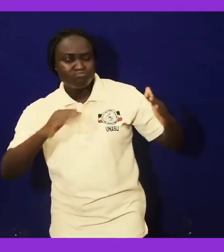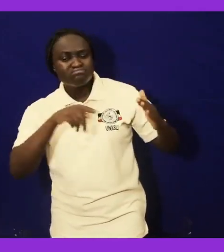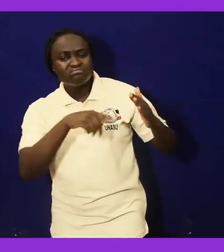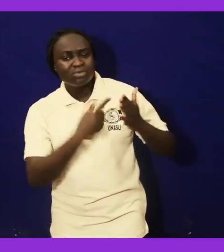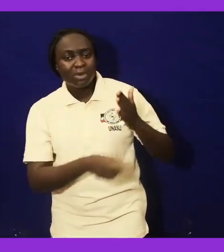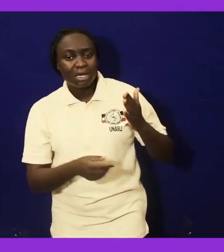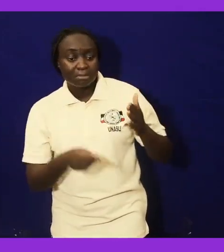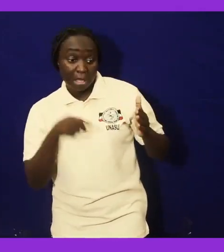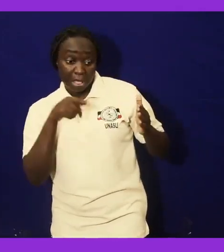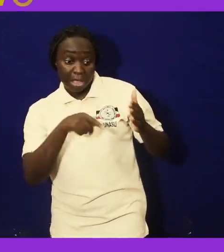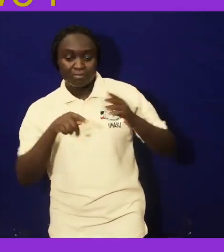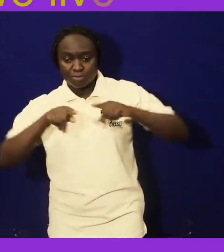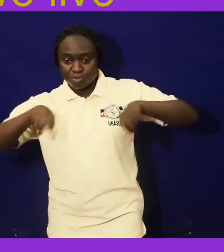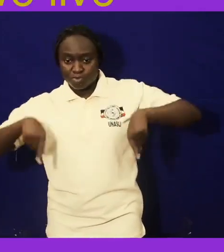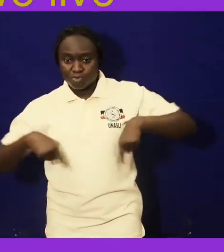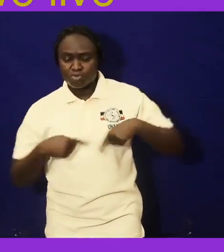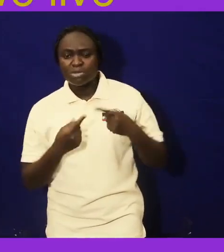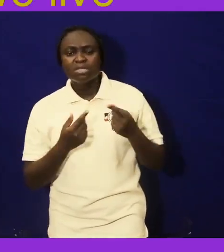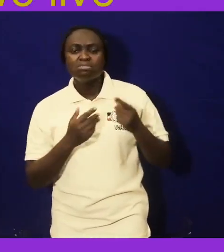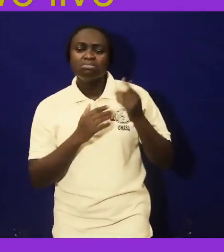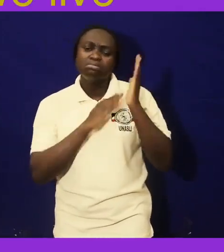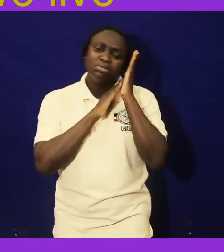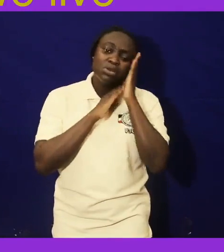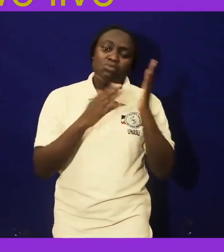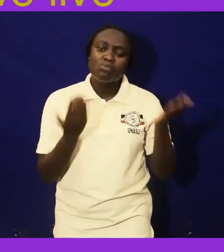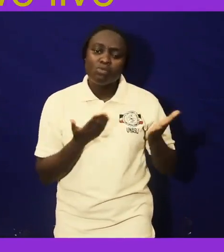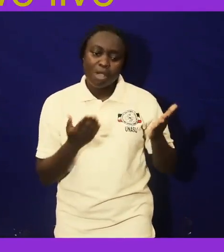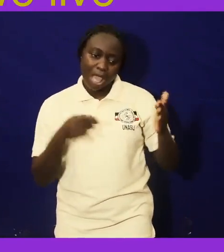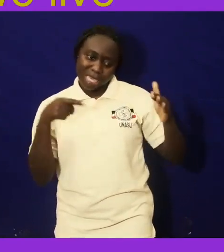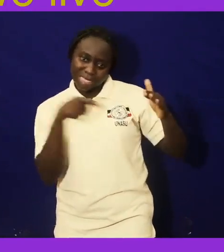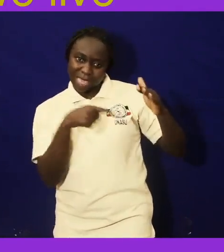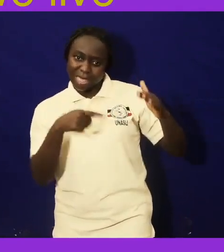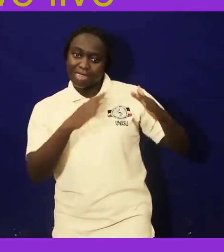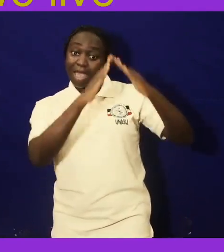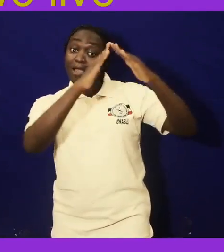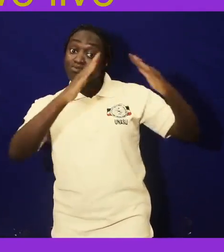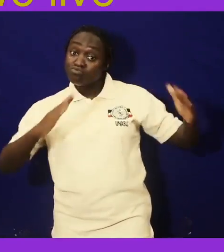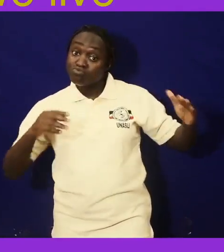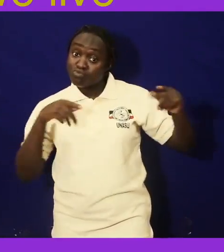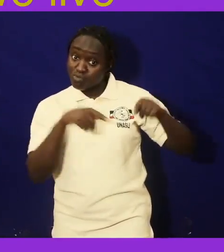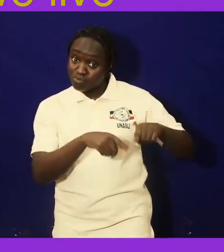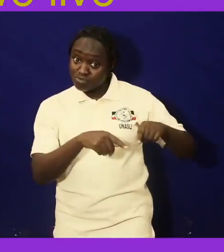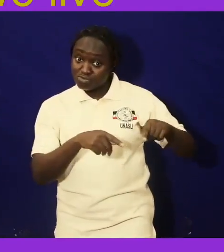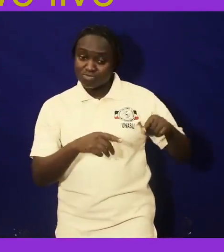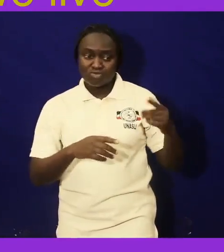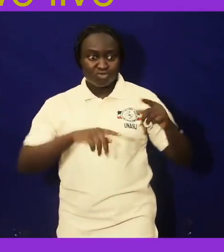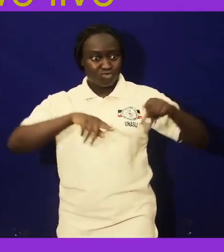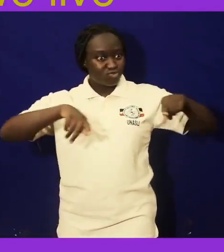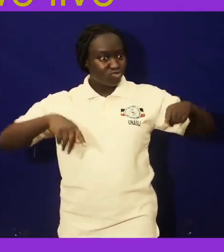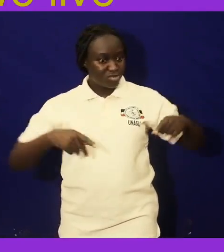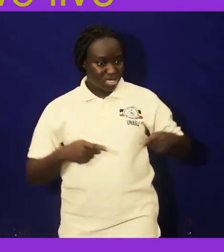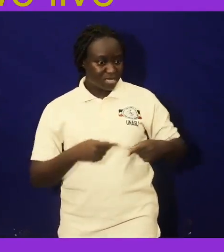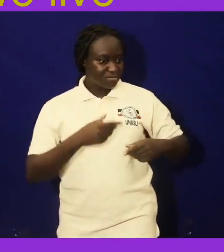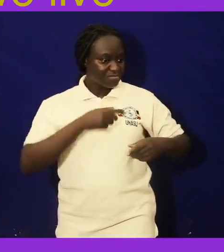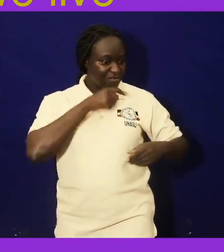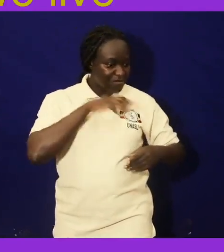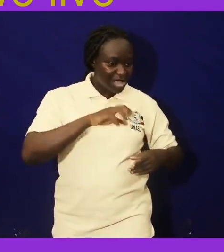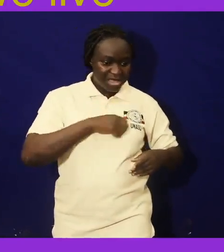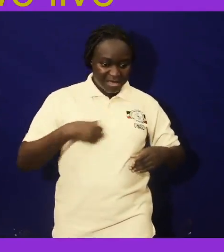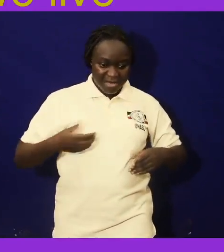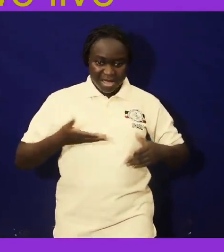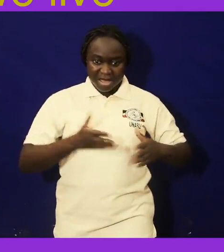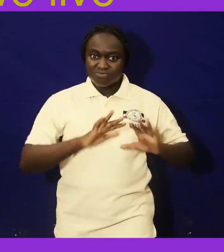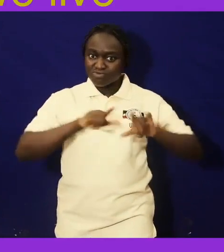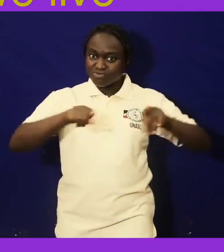A home is a place where we live. And when we live there, we are